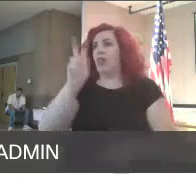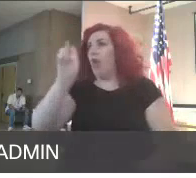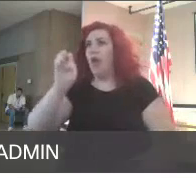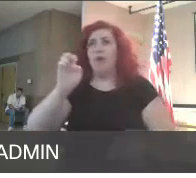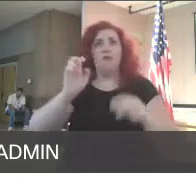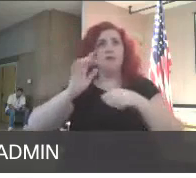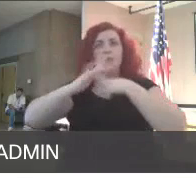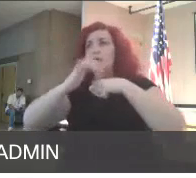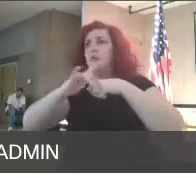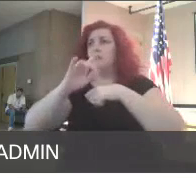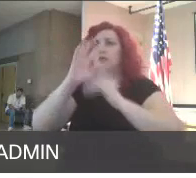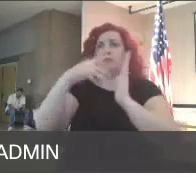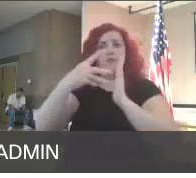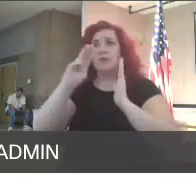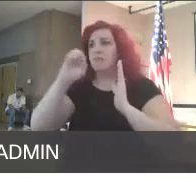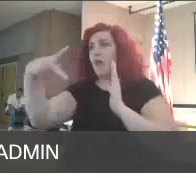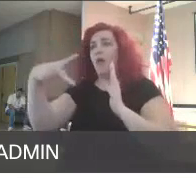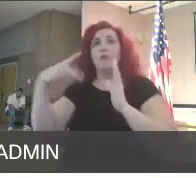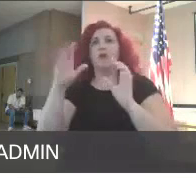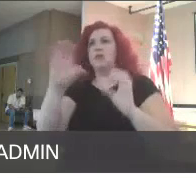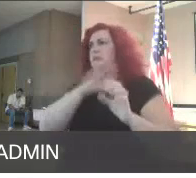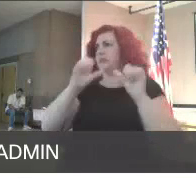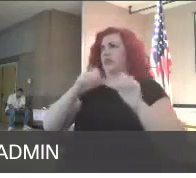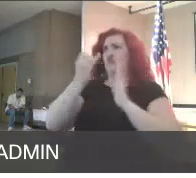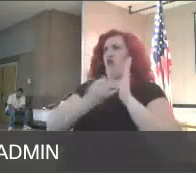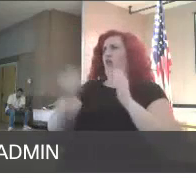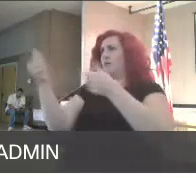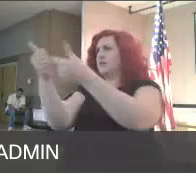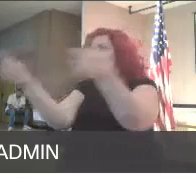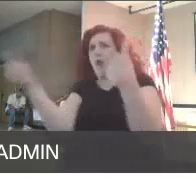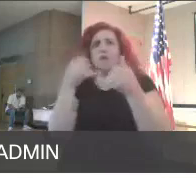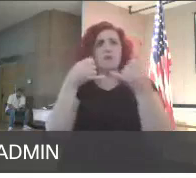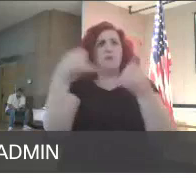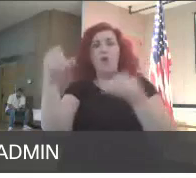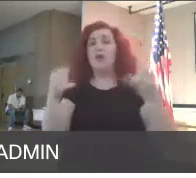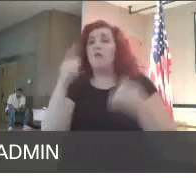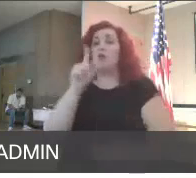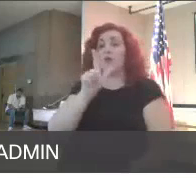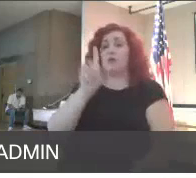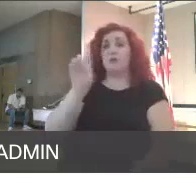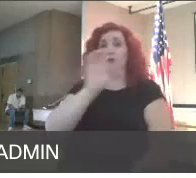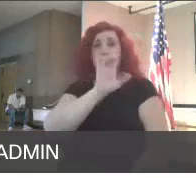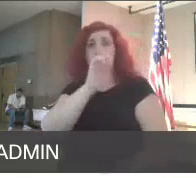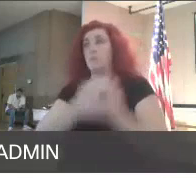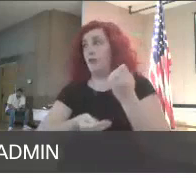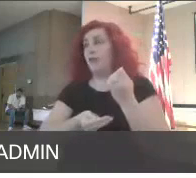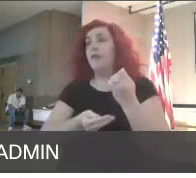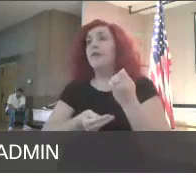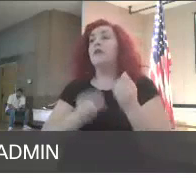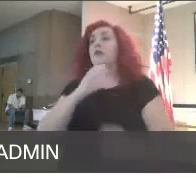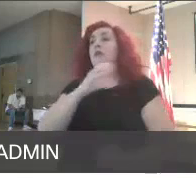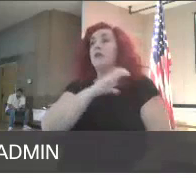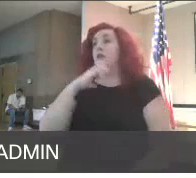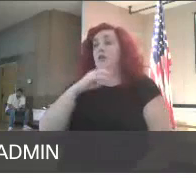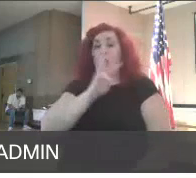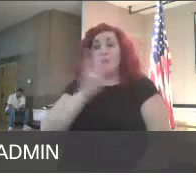grid maps. It allows you, the citizens, to go ahead and draw your own maps and your own boundaries for both the congressional and the legislative district. On